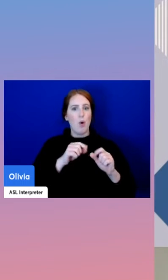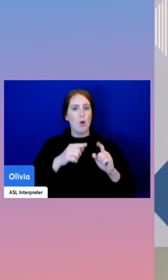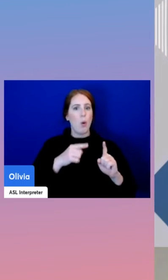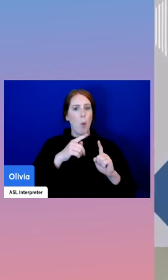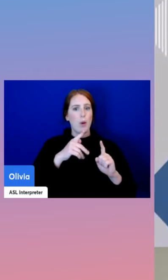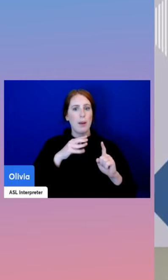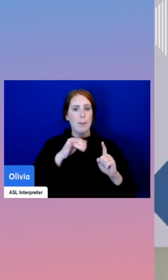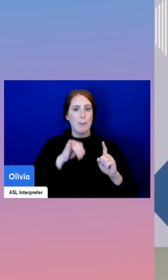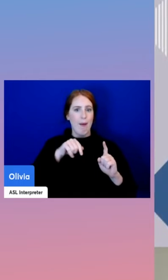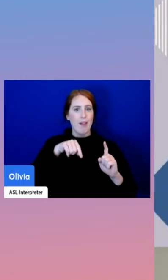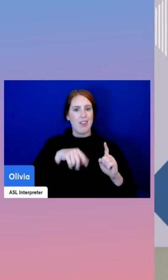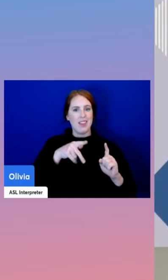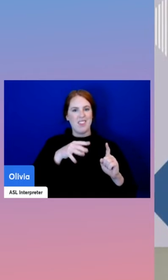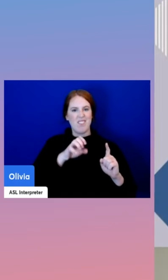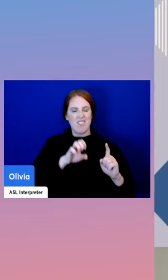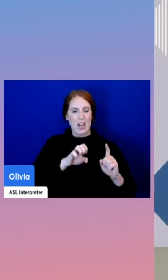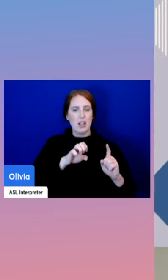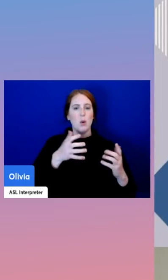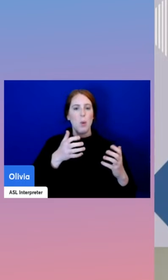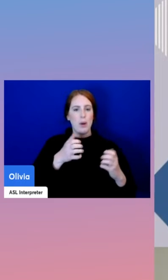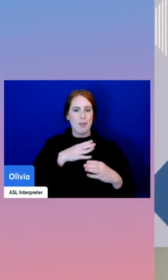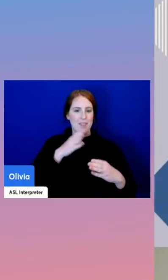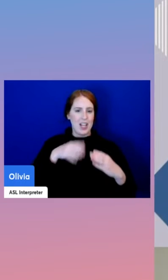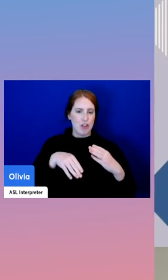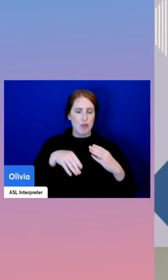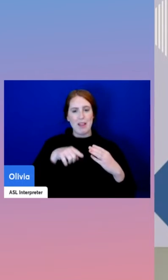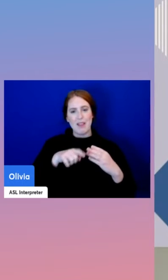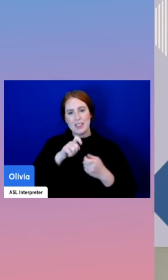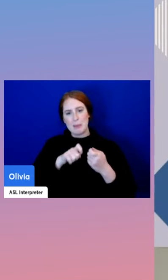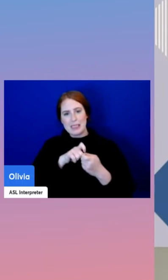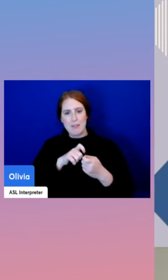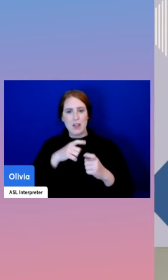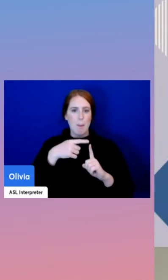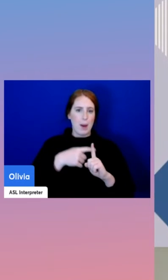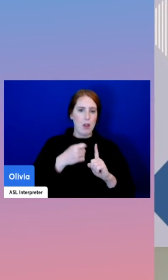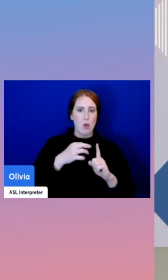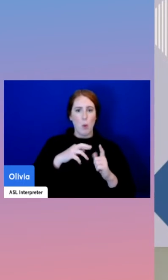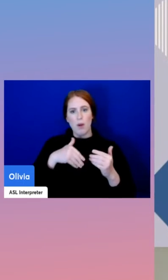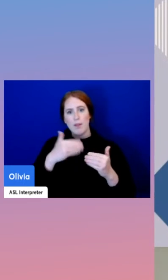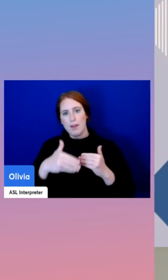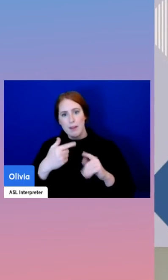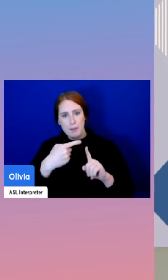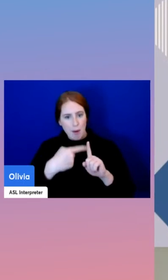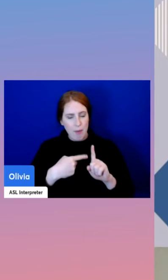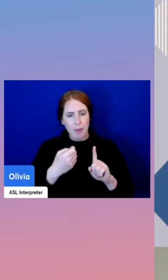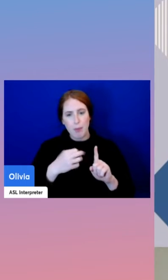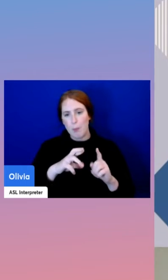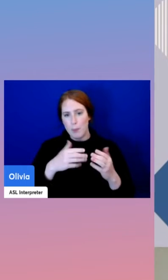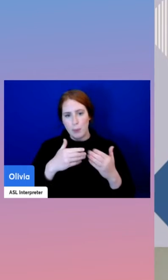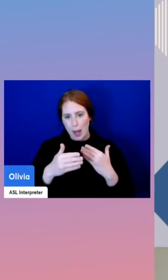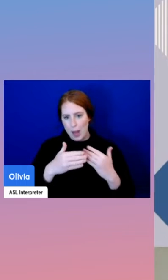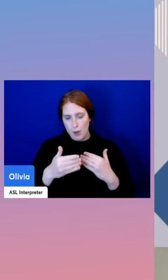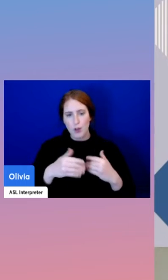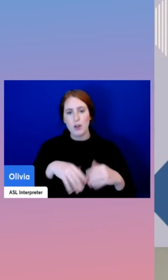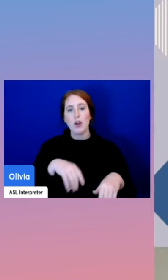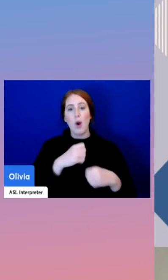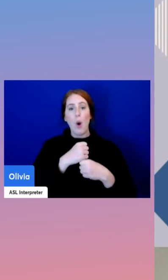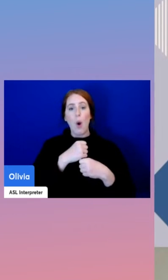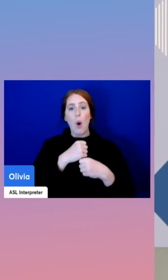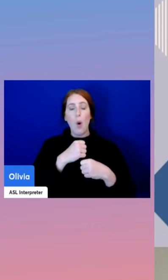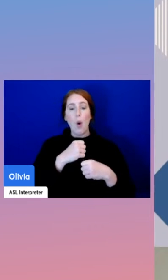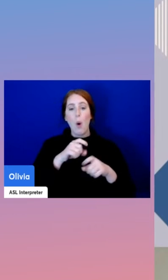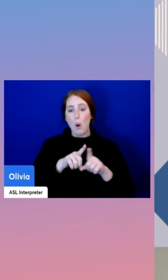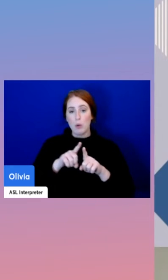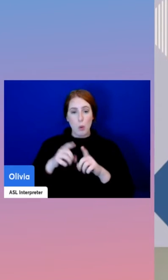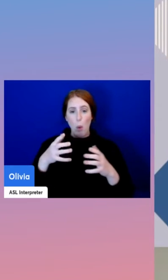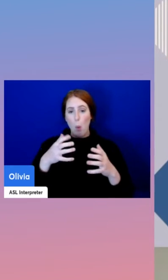and get it done either by this month or the next month. But then we want to also ensure that we have